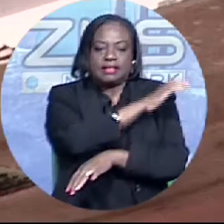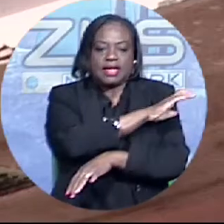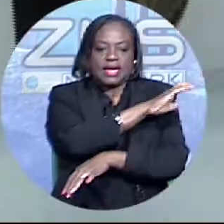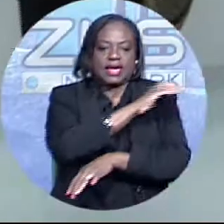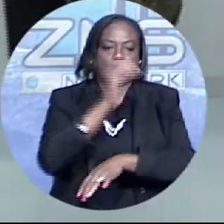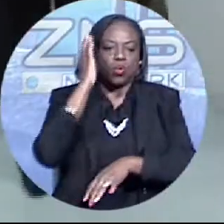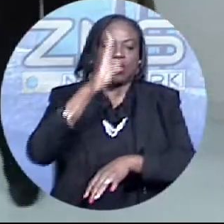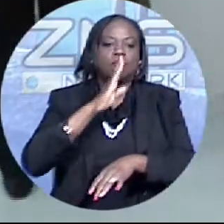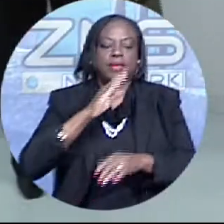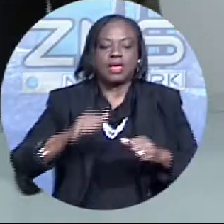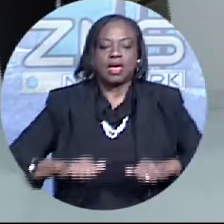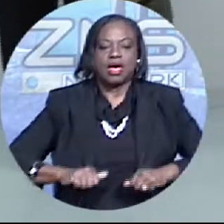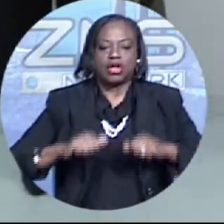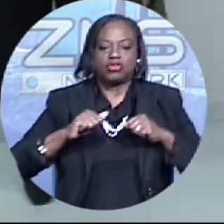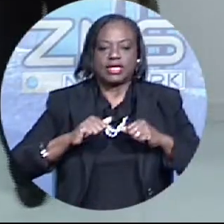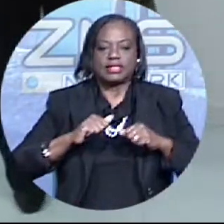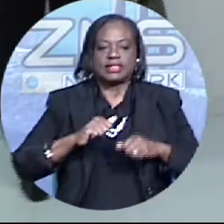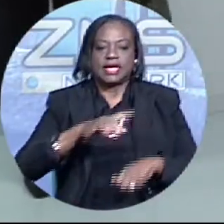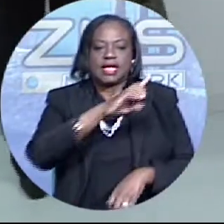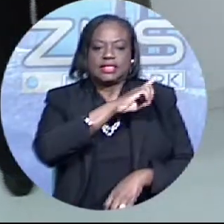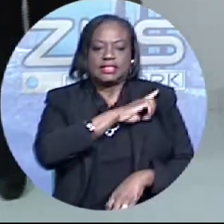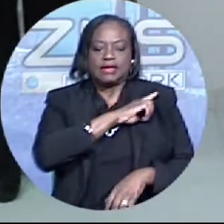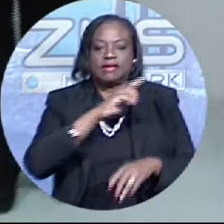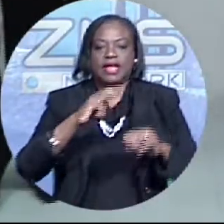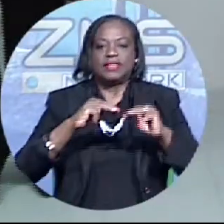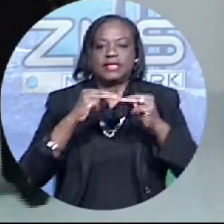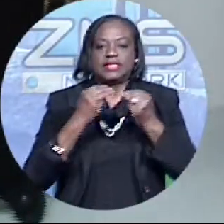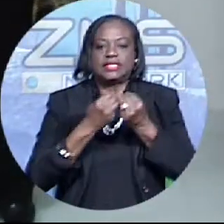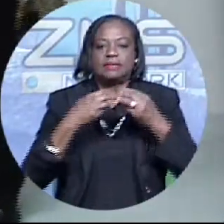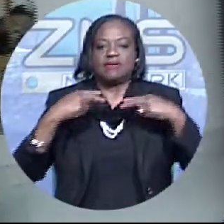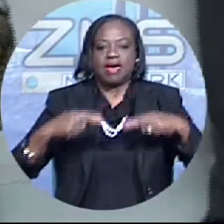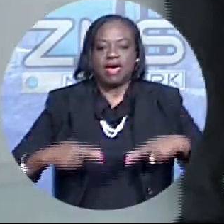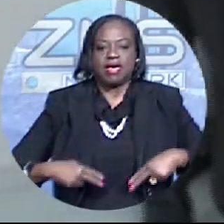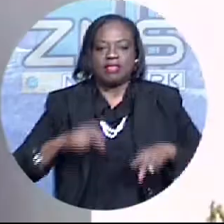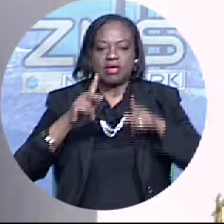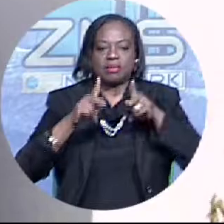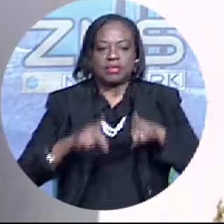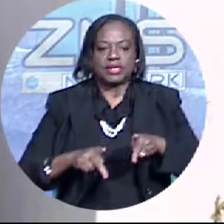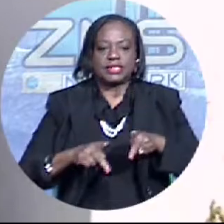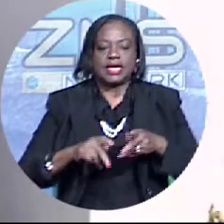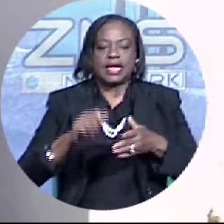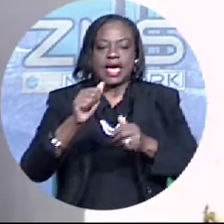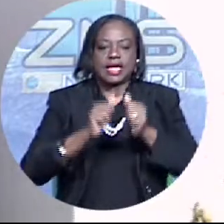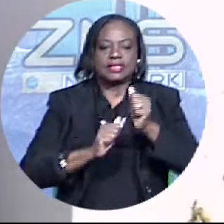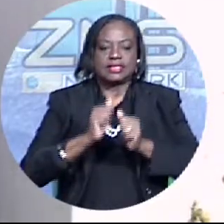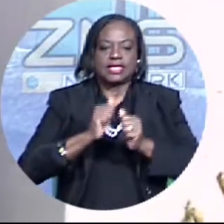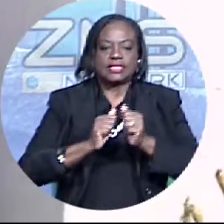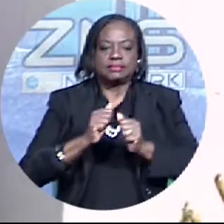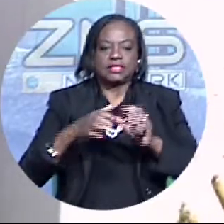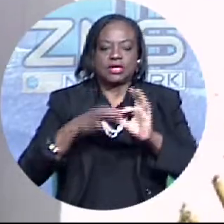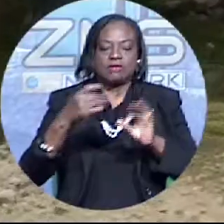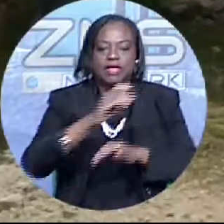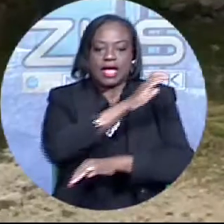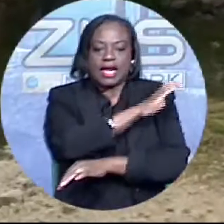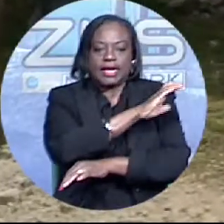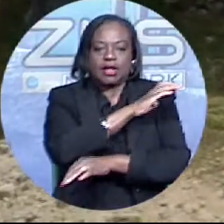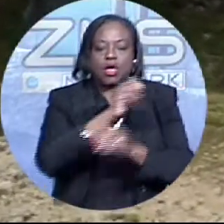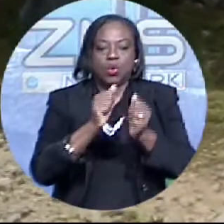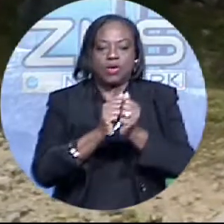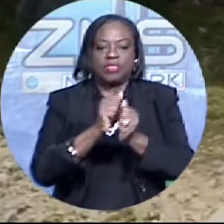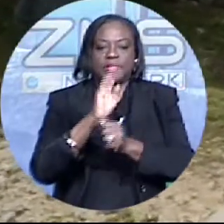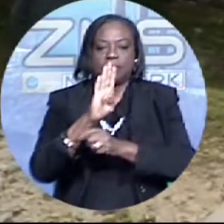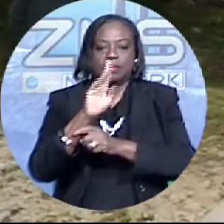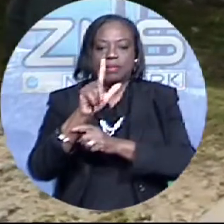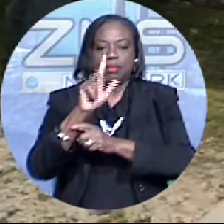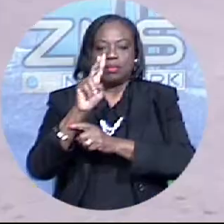be addressed. Darville and a team of health officials conducted assessments at that clinic, along with the Bluff Community Clinic, Lower Bogue